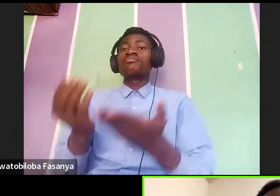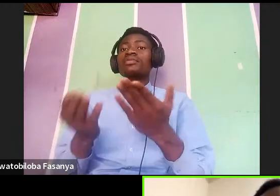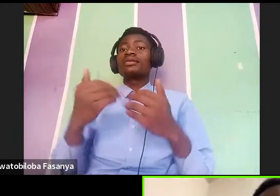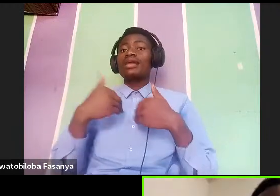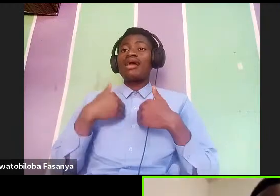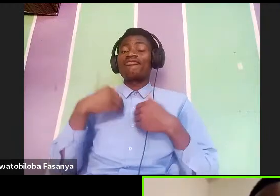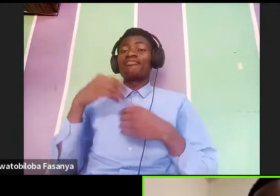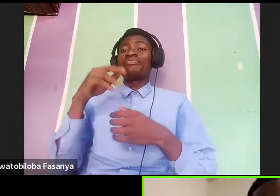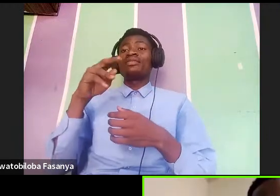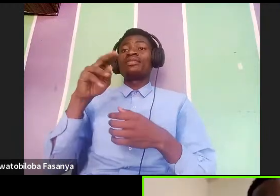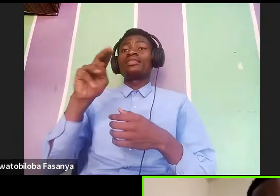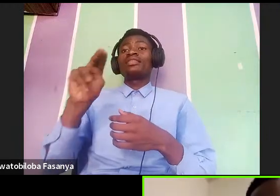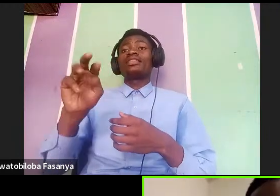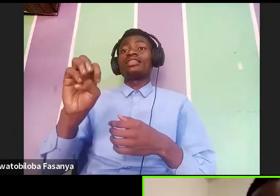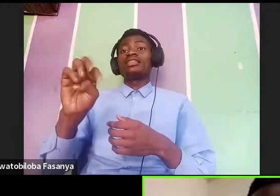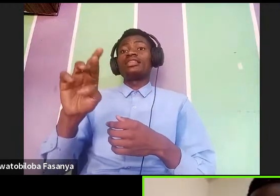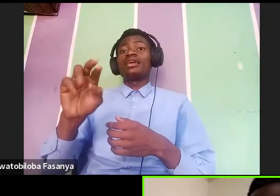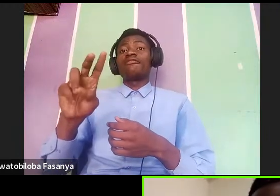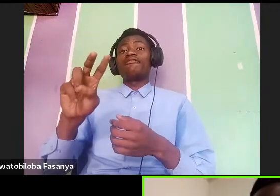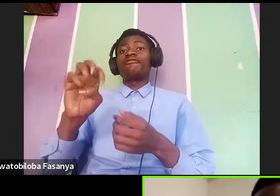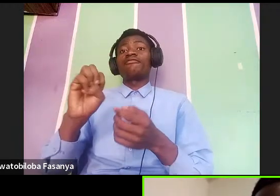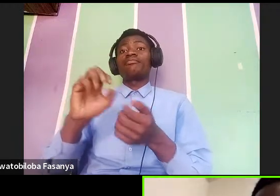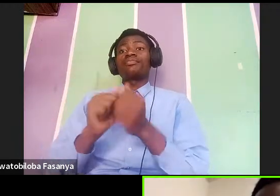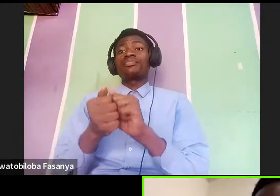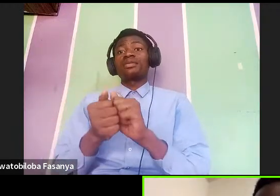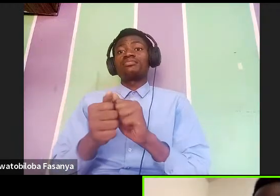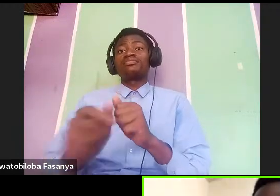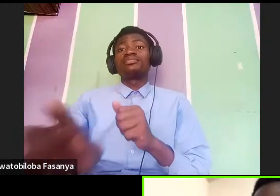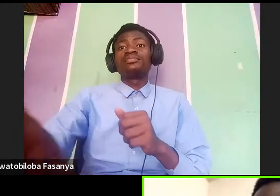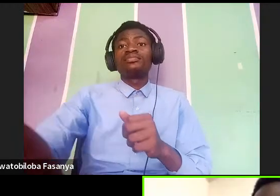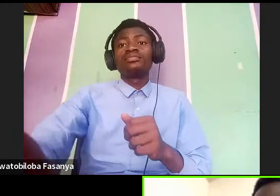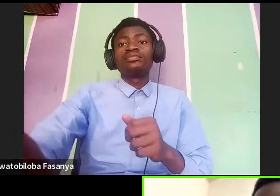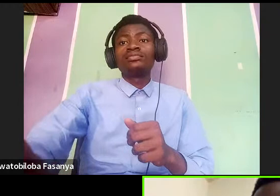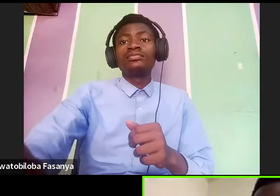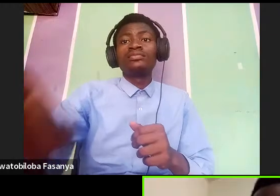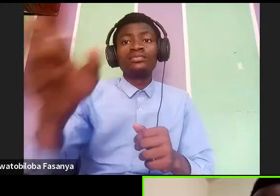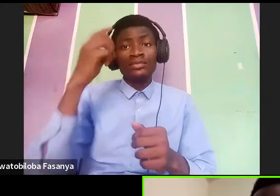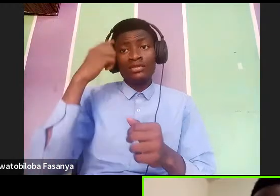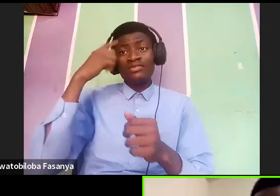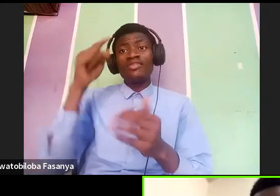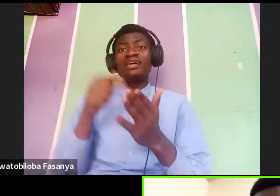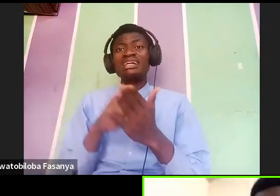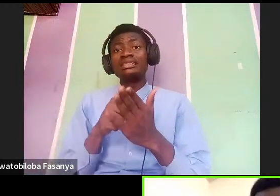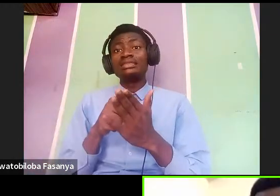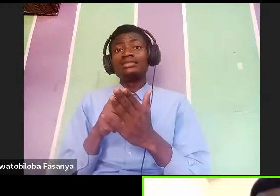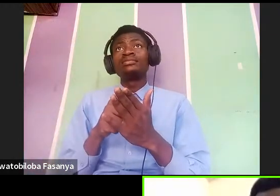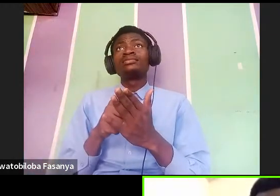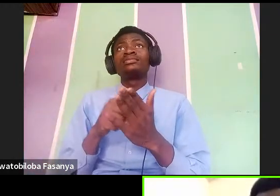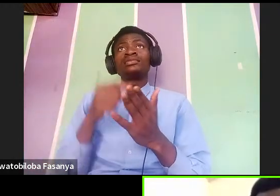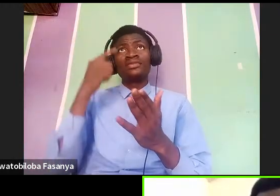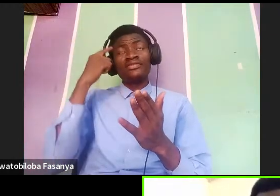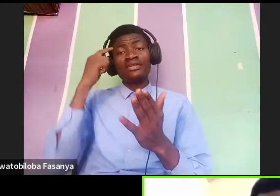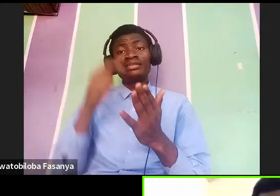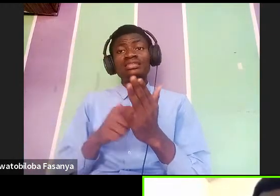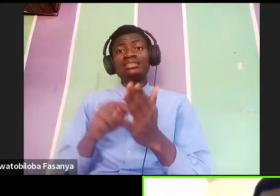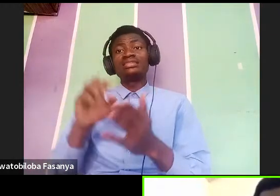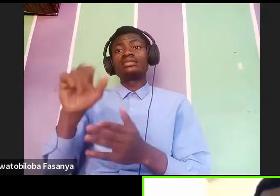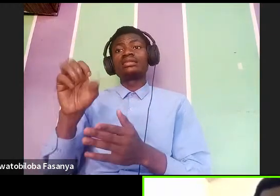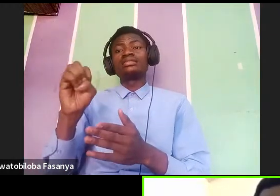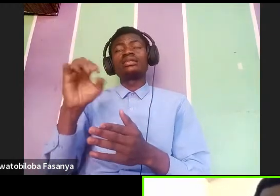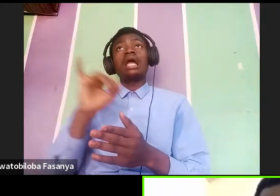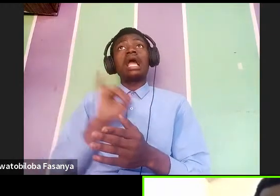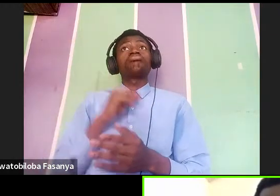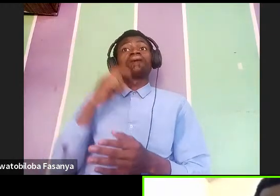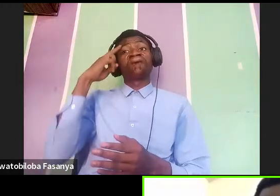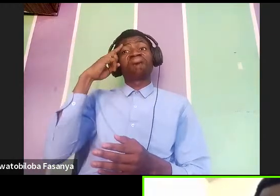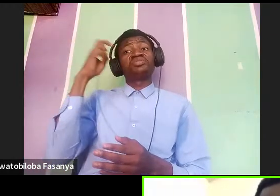So mostly, I think, for this particular case, I suspect, is it an abscess which has caused the swelling there?